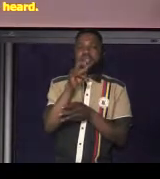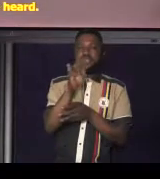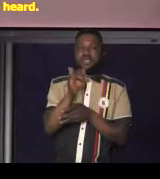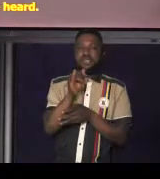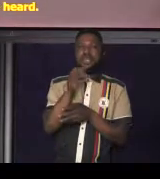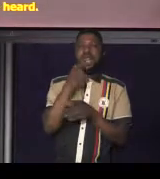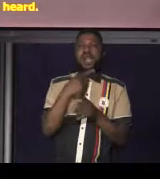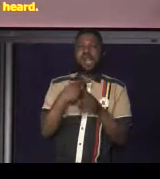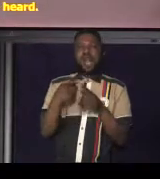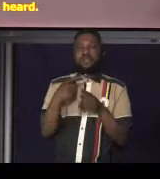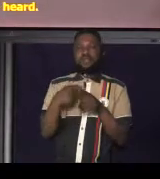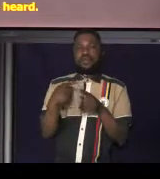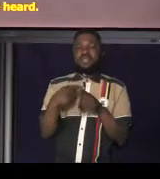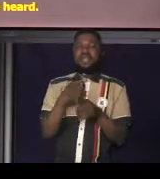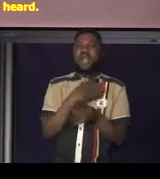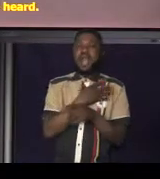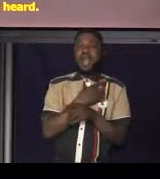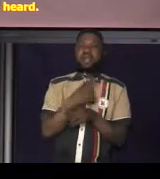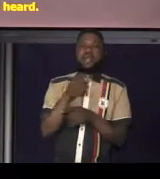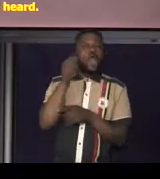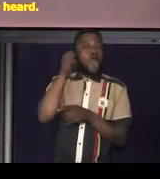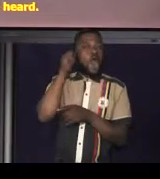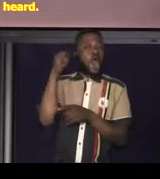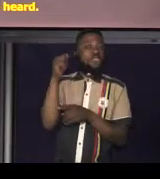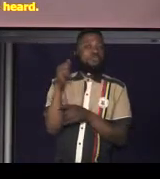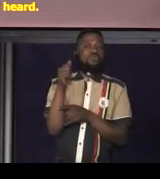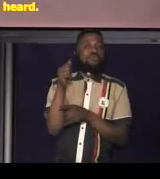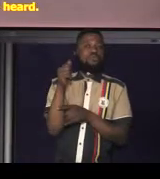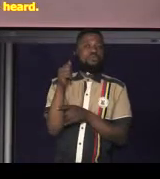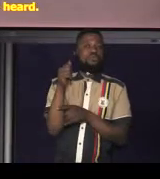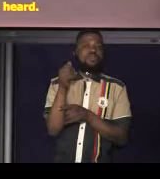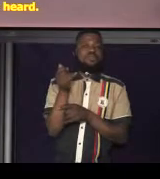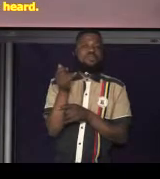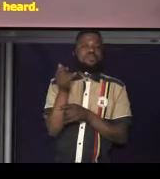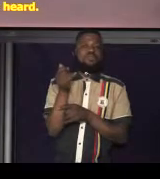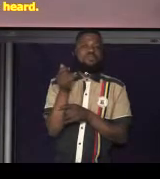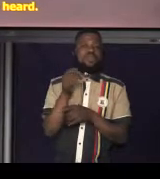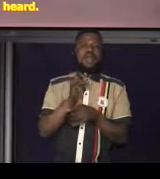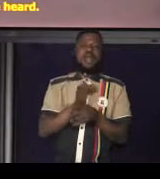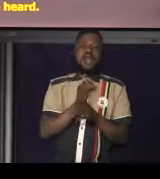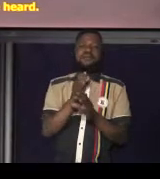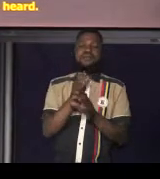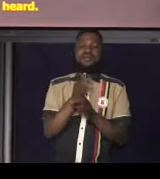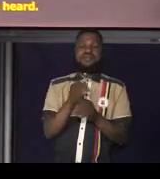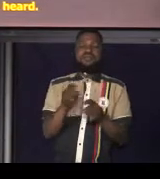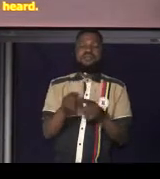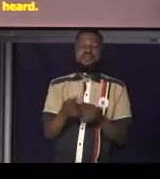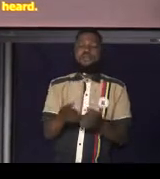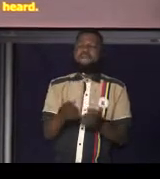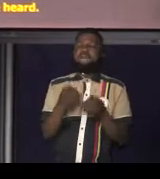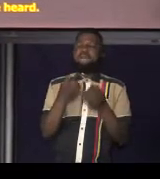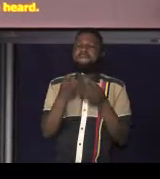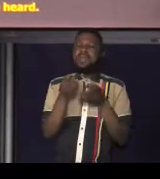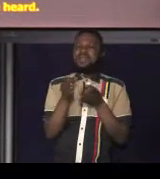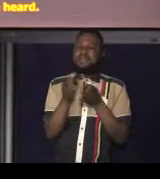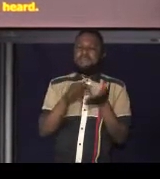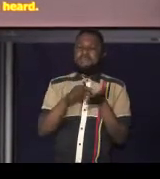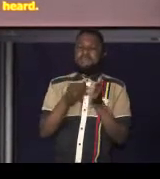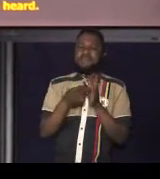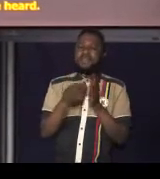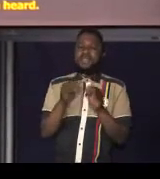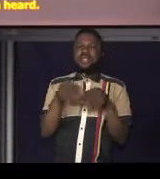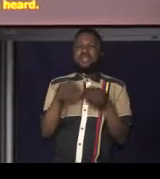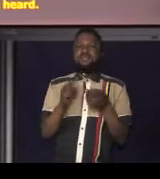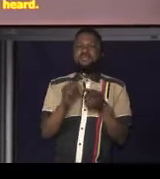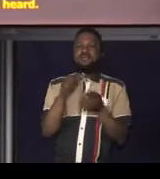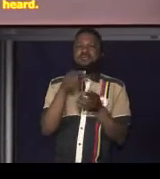armistice, casualties, and audible. I received so many definitions or meanings